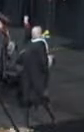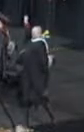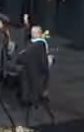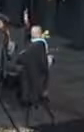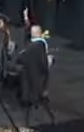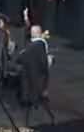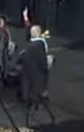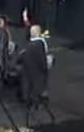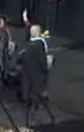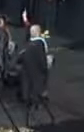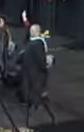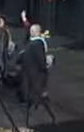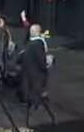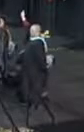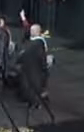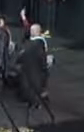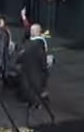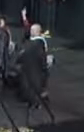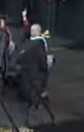singing,